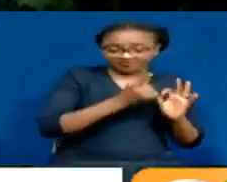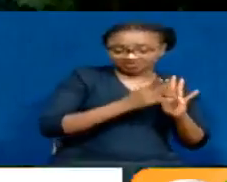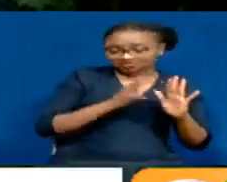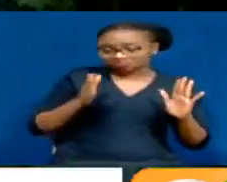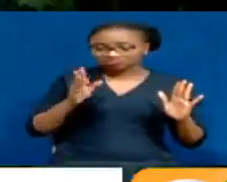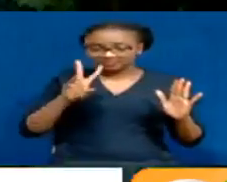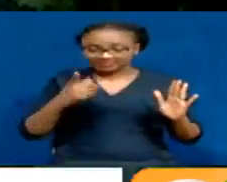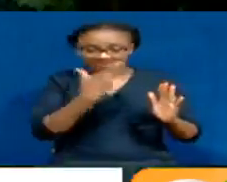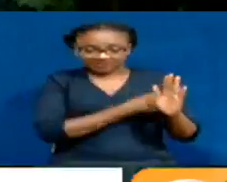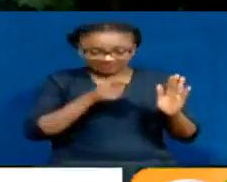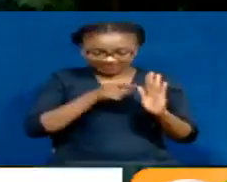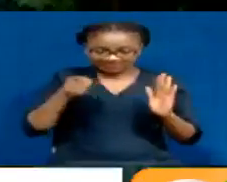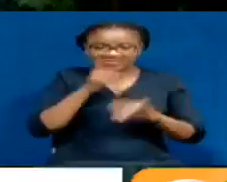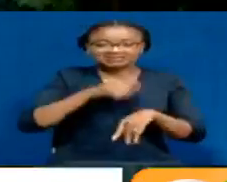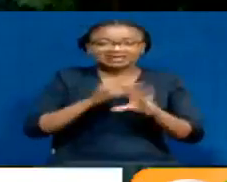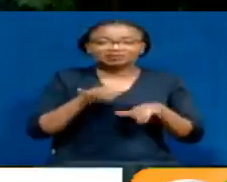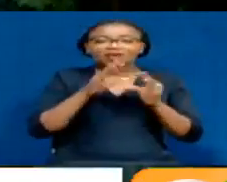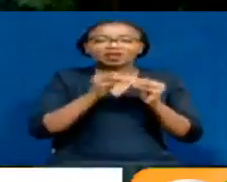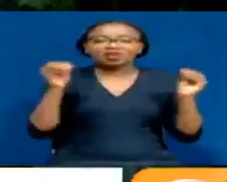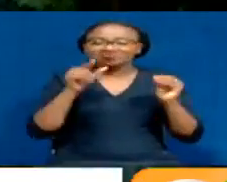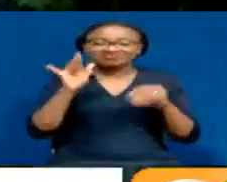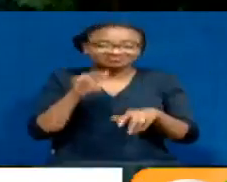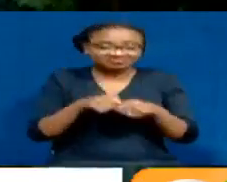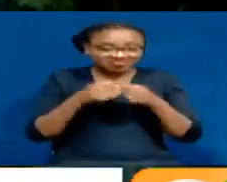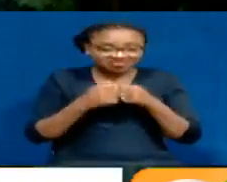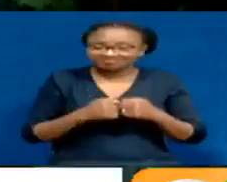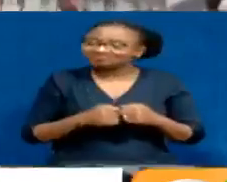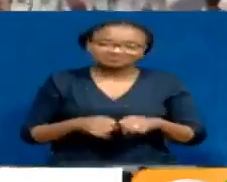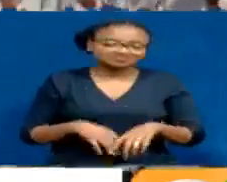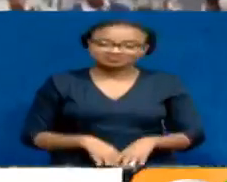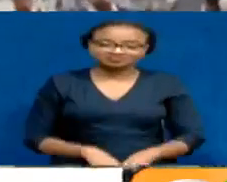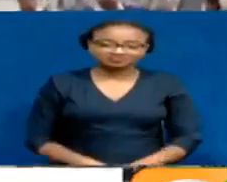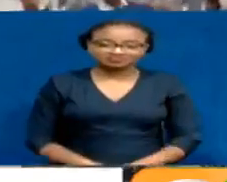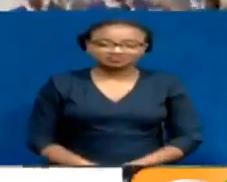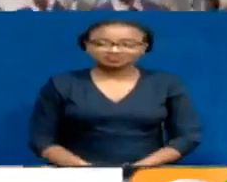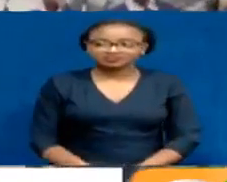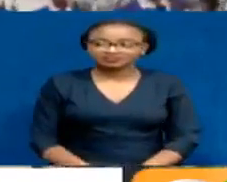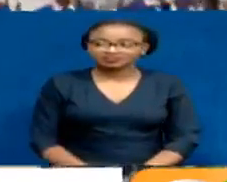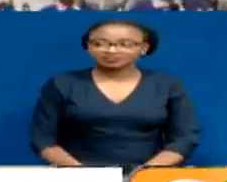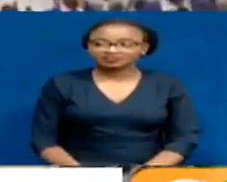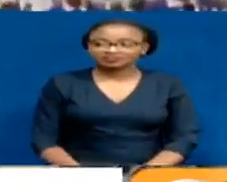does not compromise the immune response. Dorcas Wangira has more.